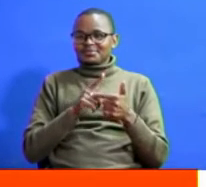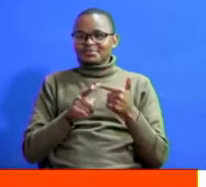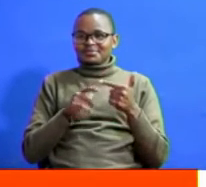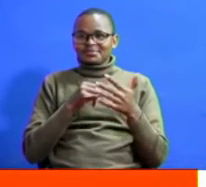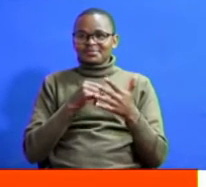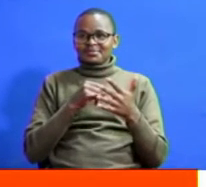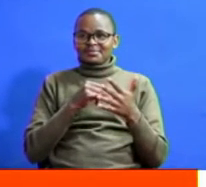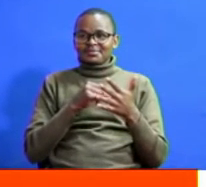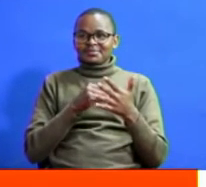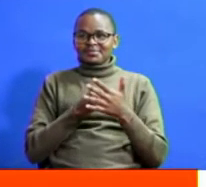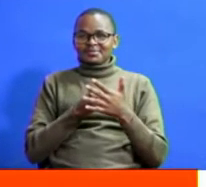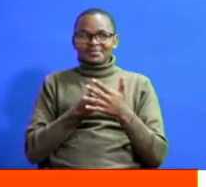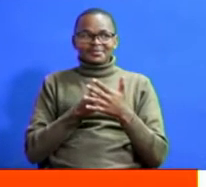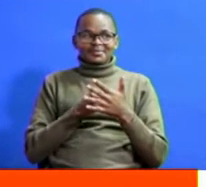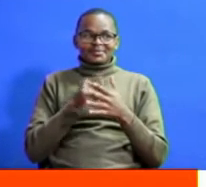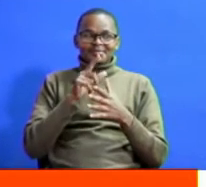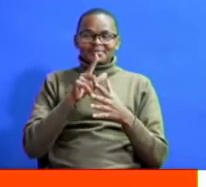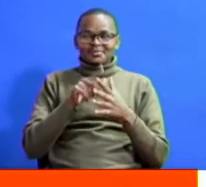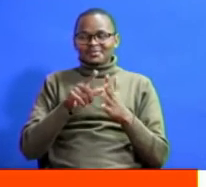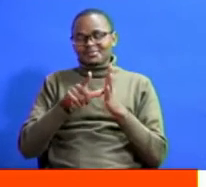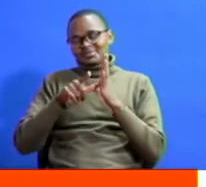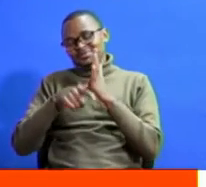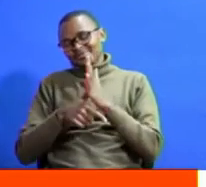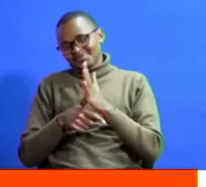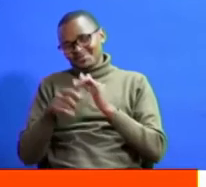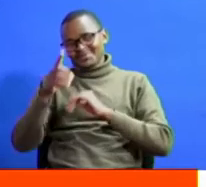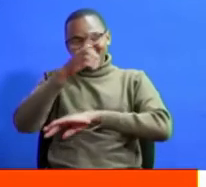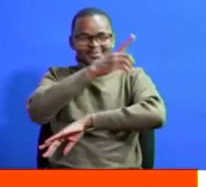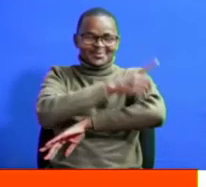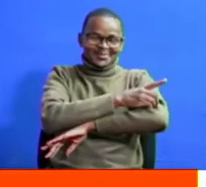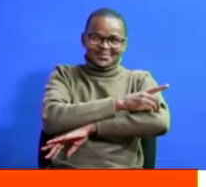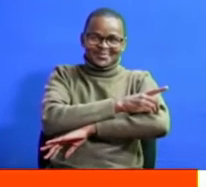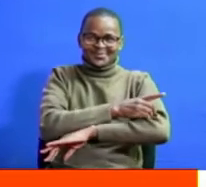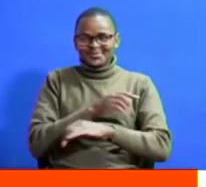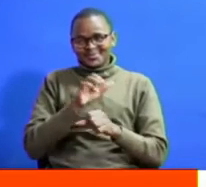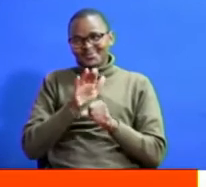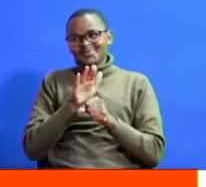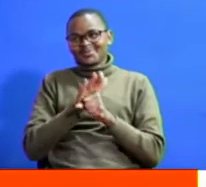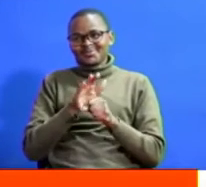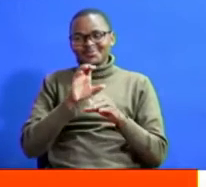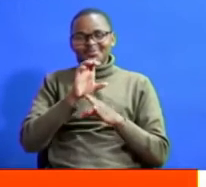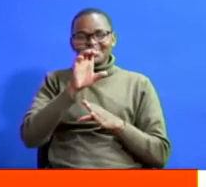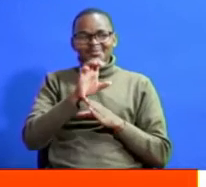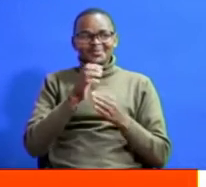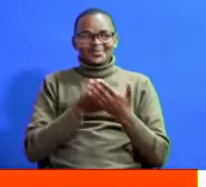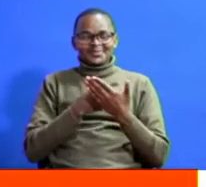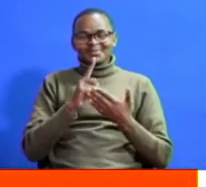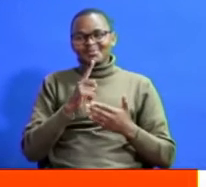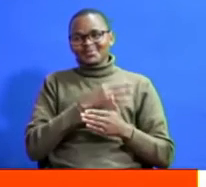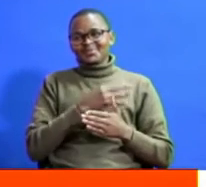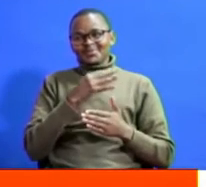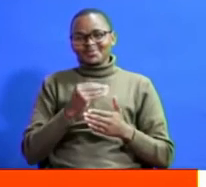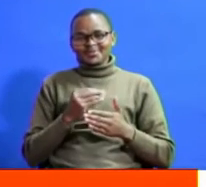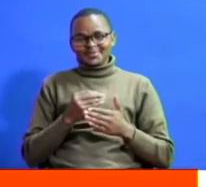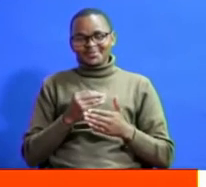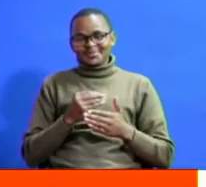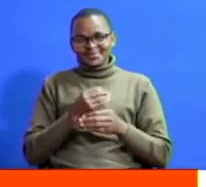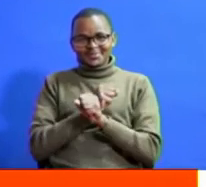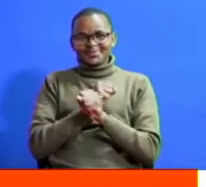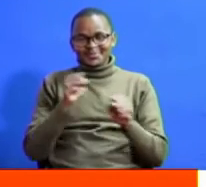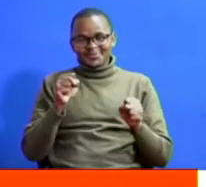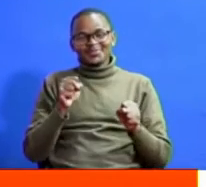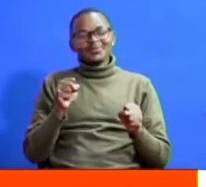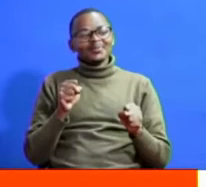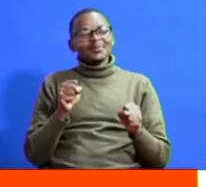on, of course, a later day, of course, maybe in the course of next week, and the presidential,